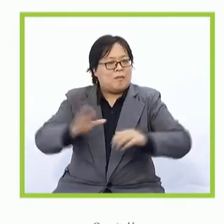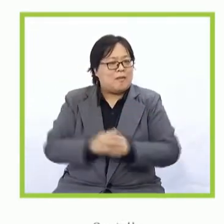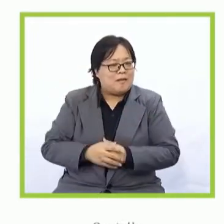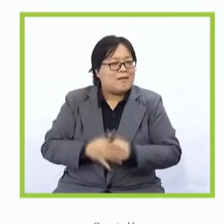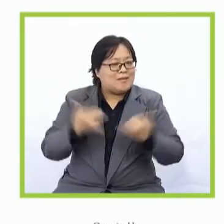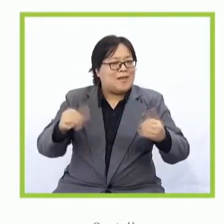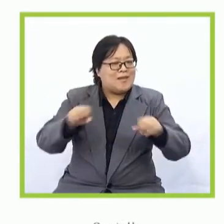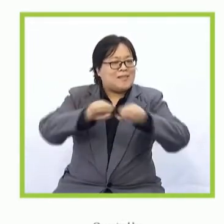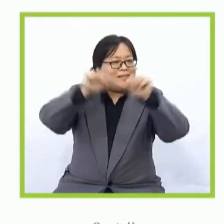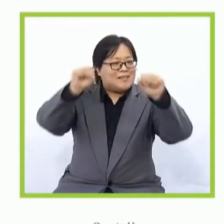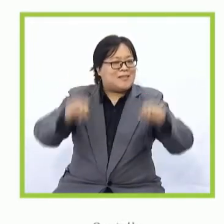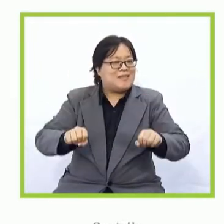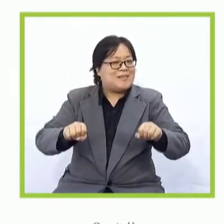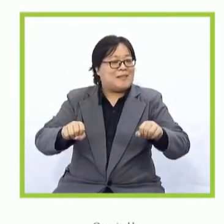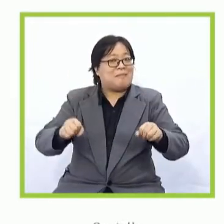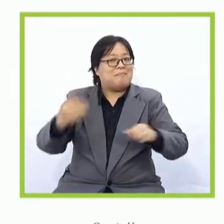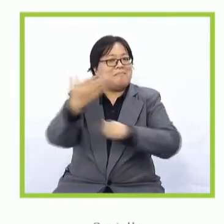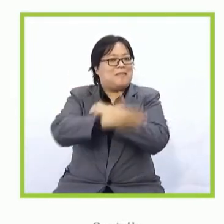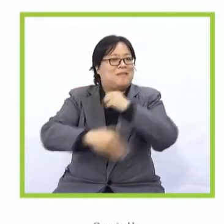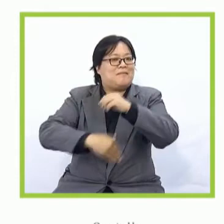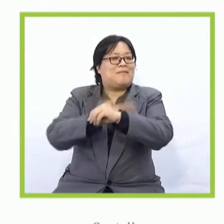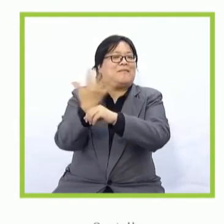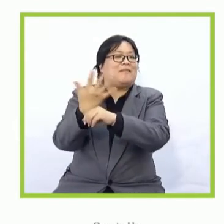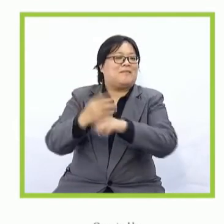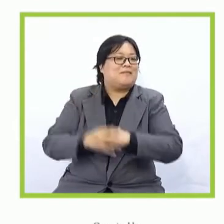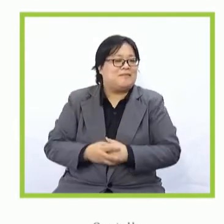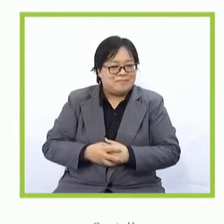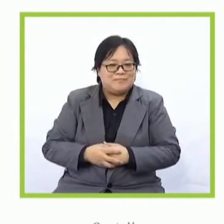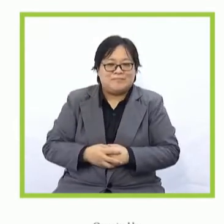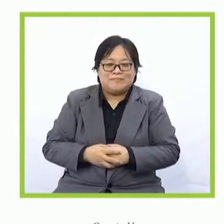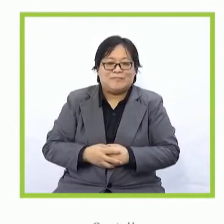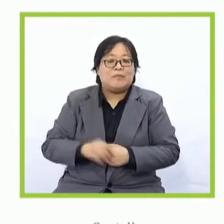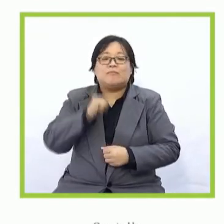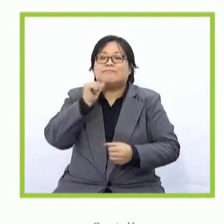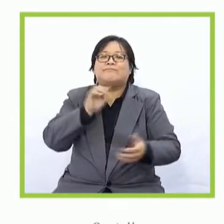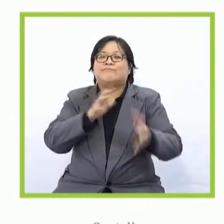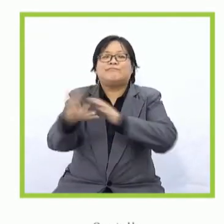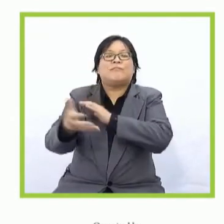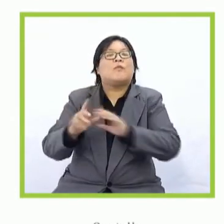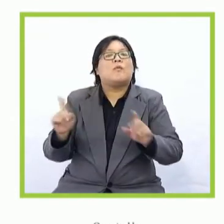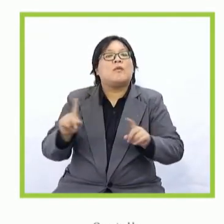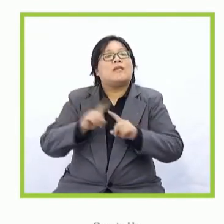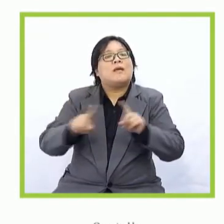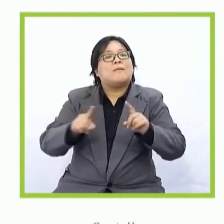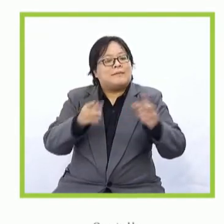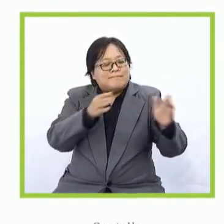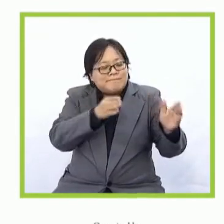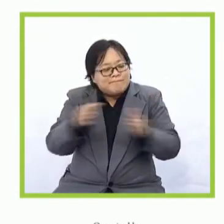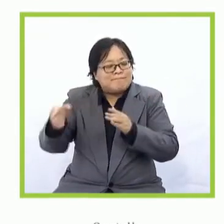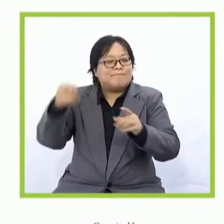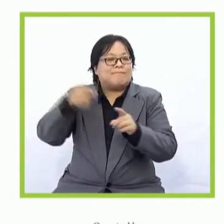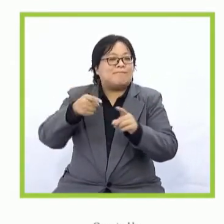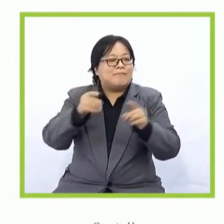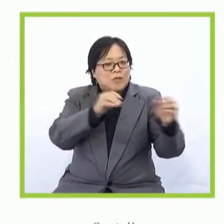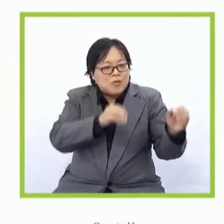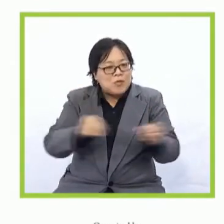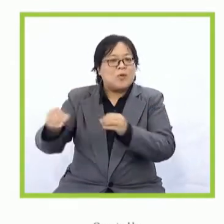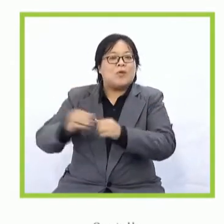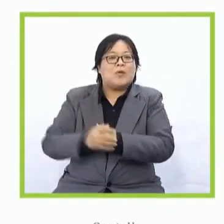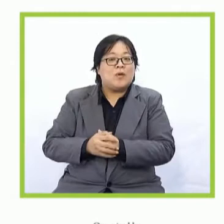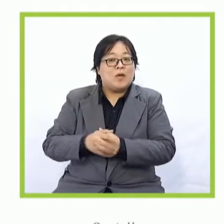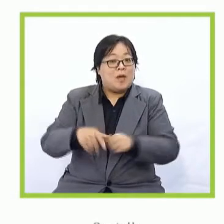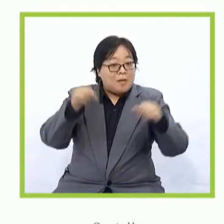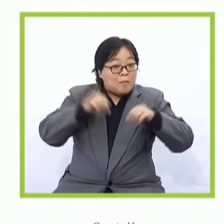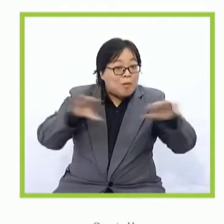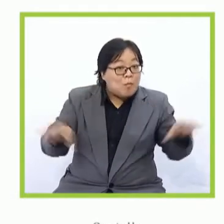as intrinsically Scandinavian. It's not a triumph of culture, it's a triumph of organization. If they can have it, anybody